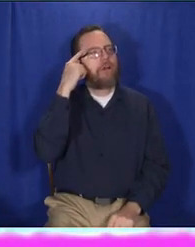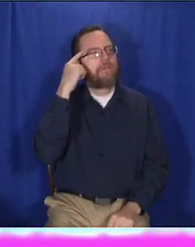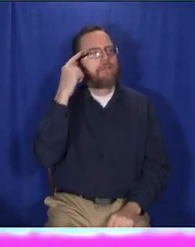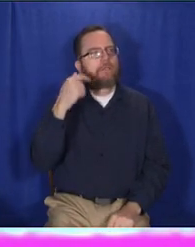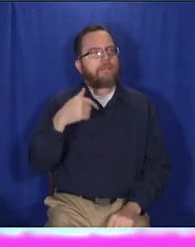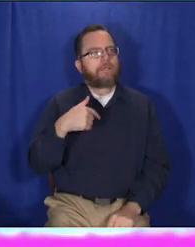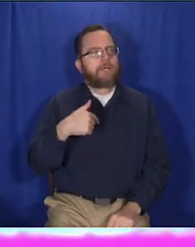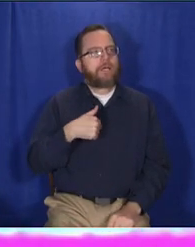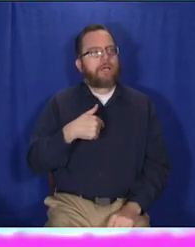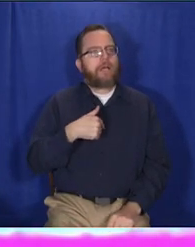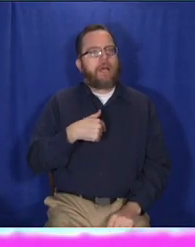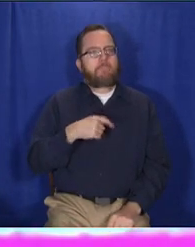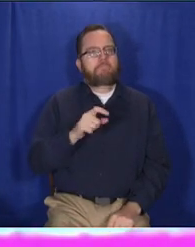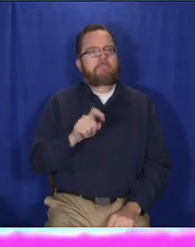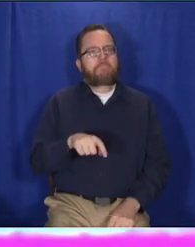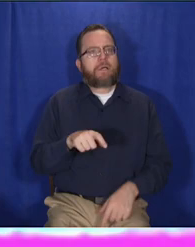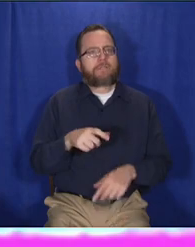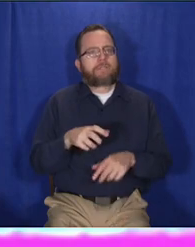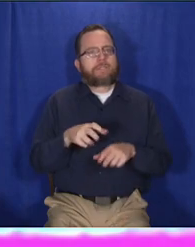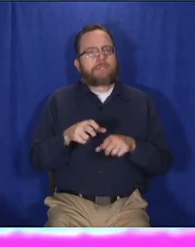way to secure our joy.